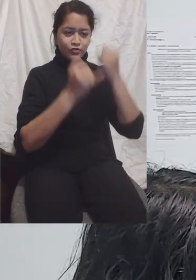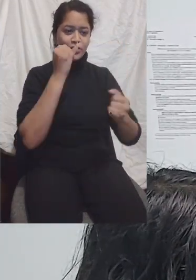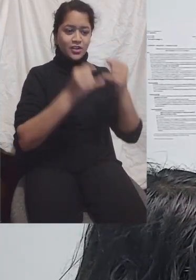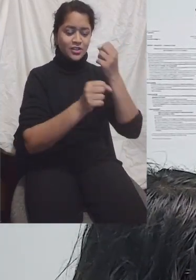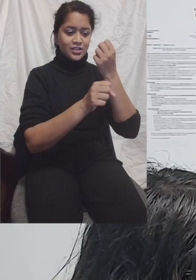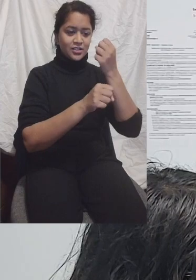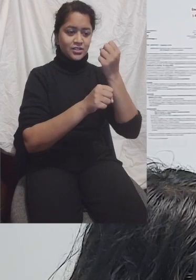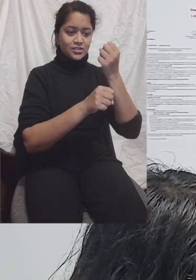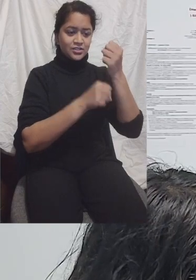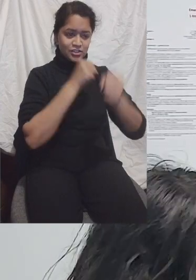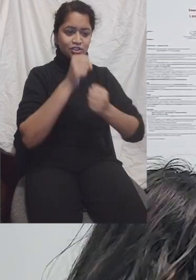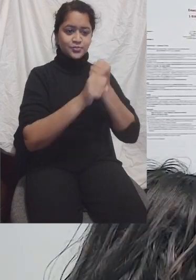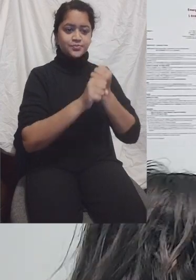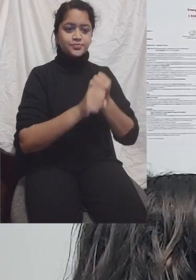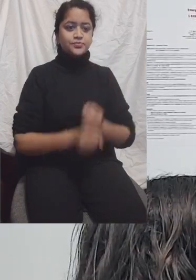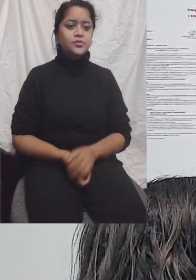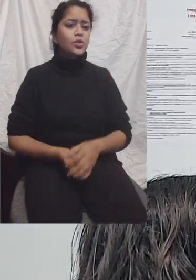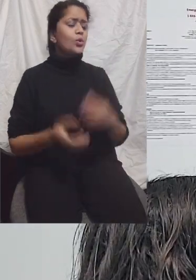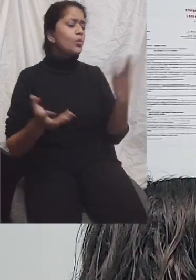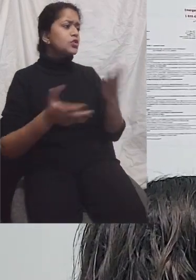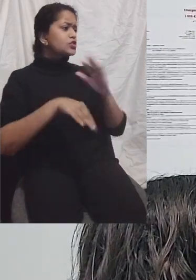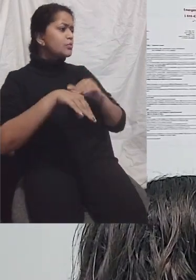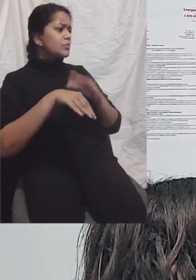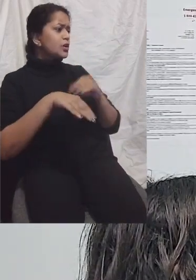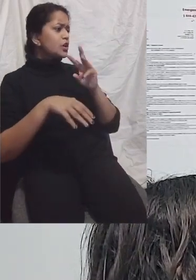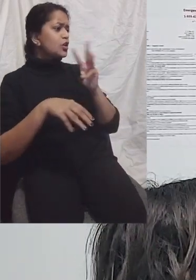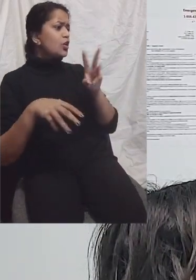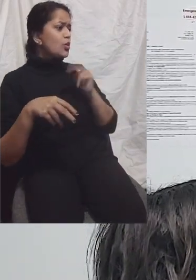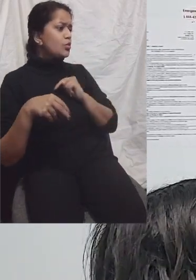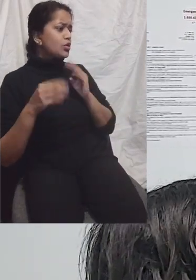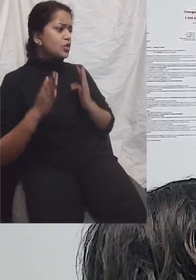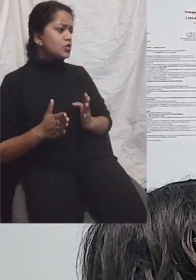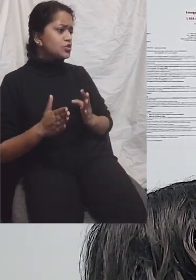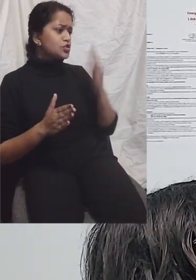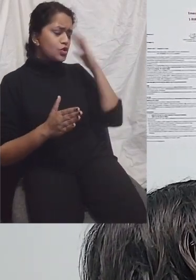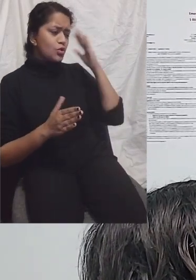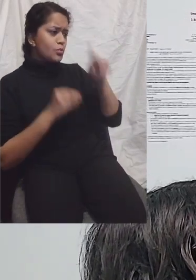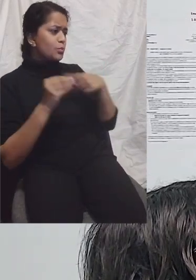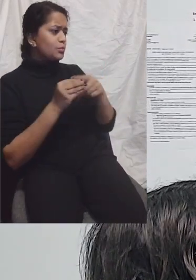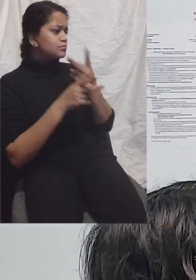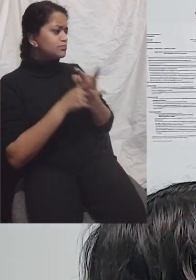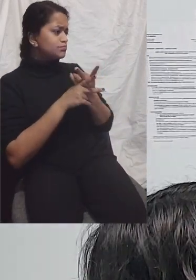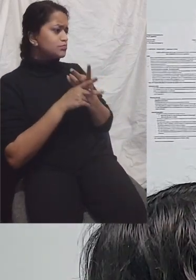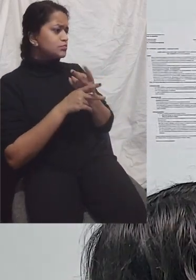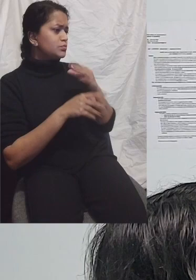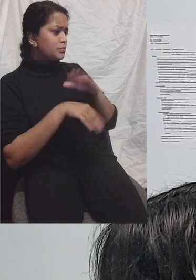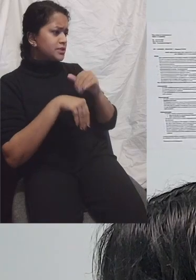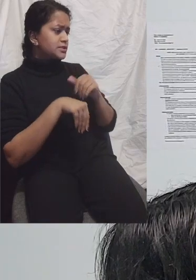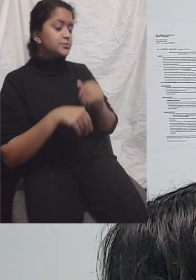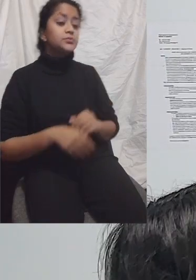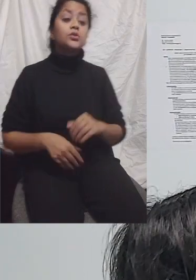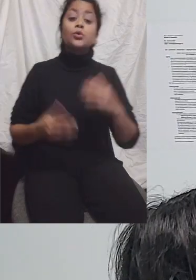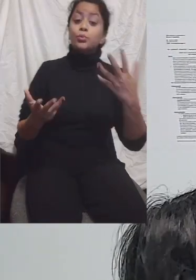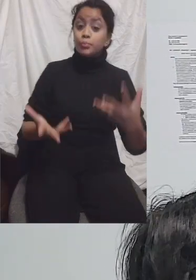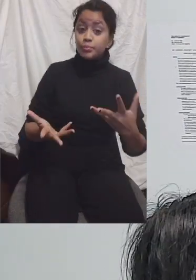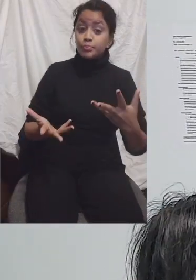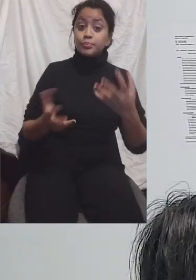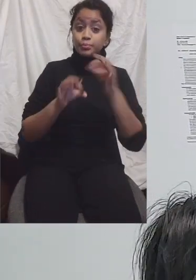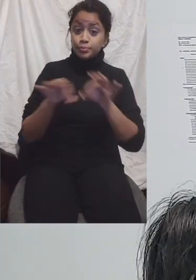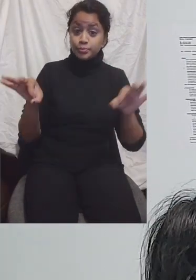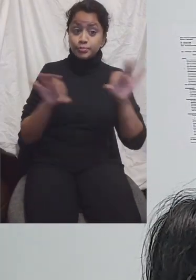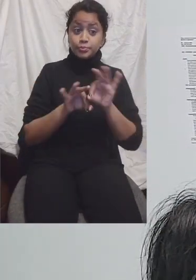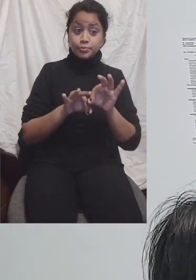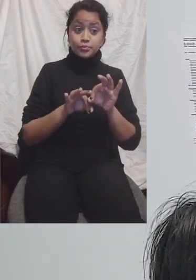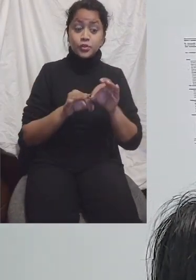my final clinical year at the University of Georgia. So, what should pet owners know about taking